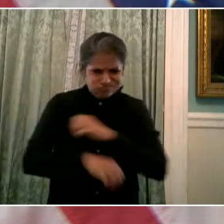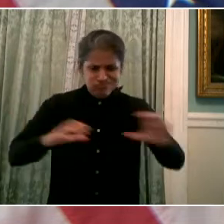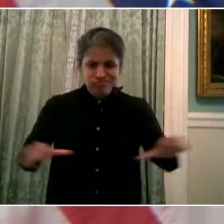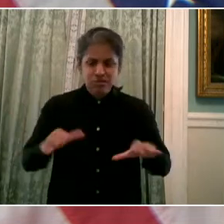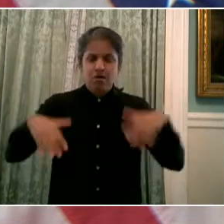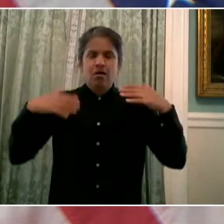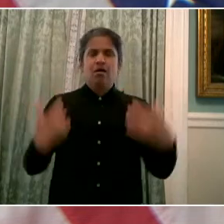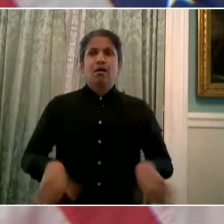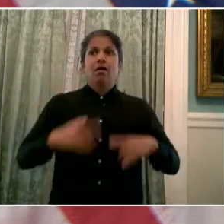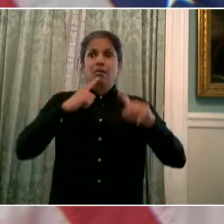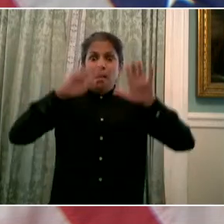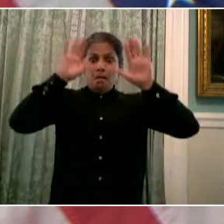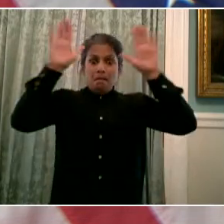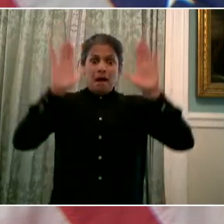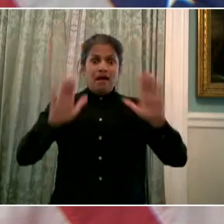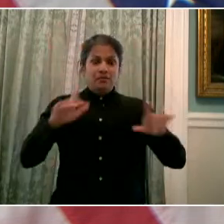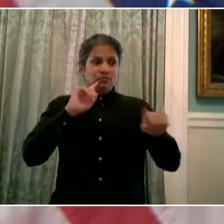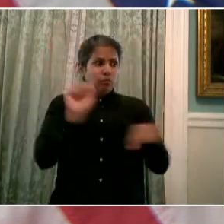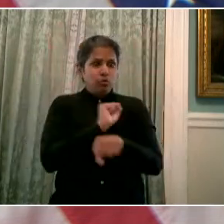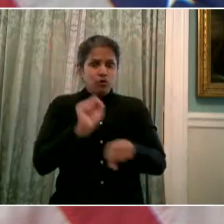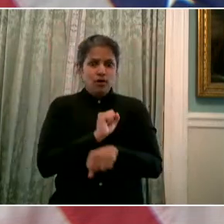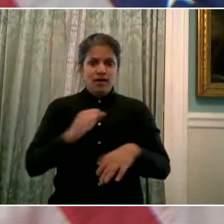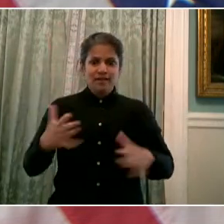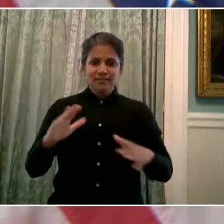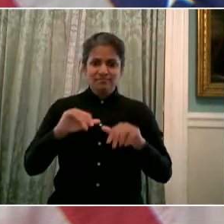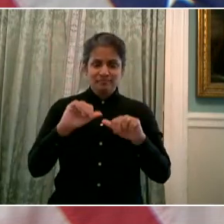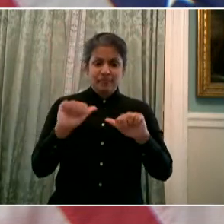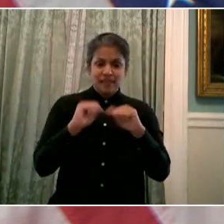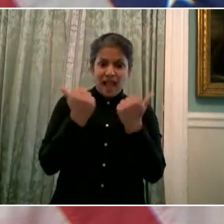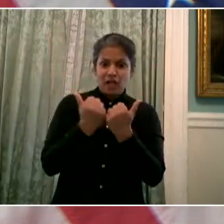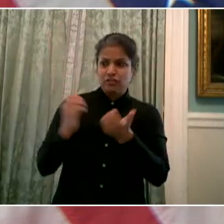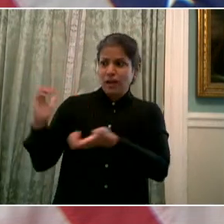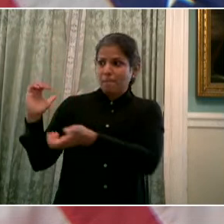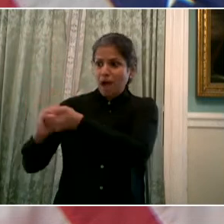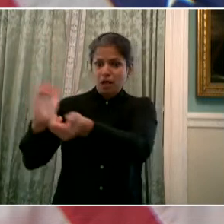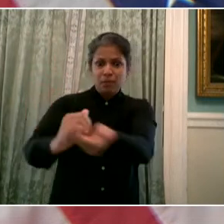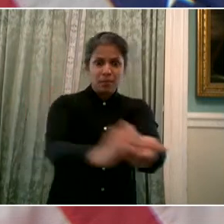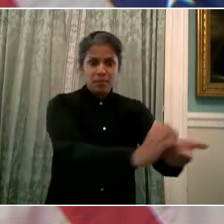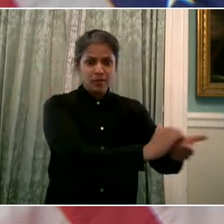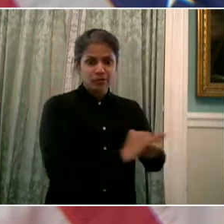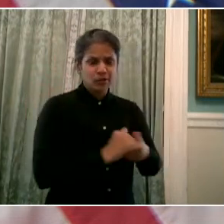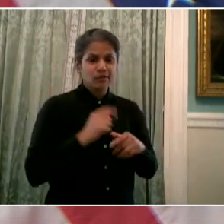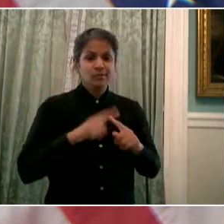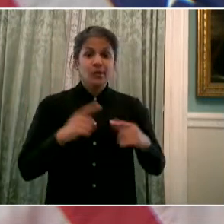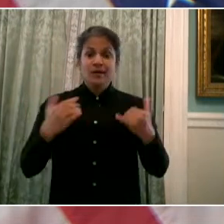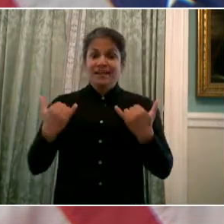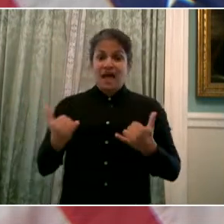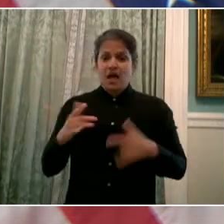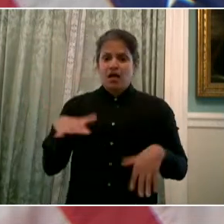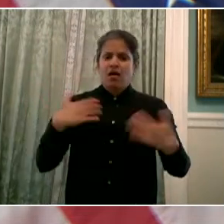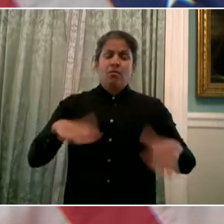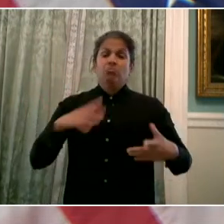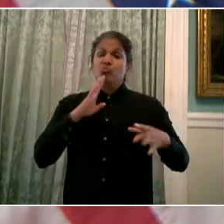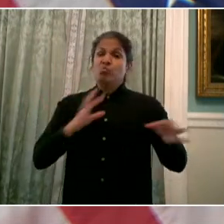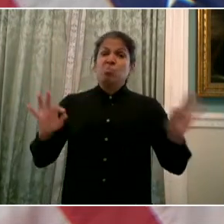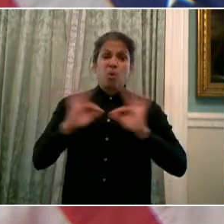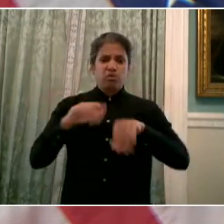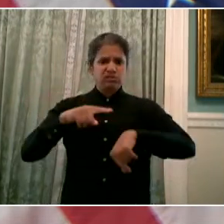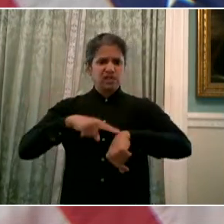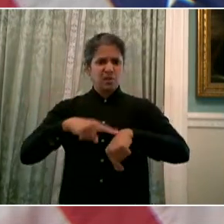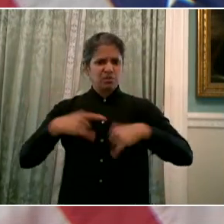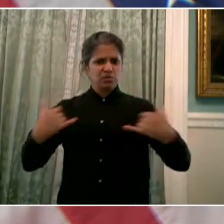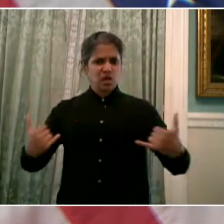partners. Times like this, the number one thing that we need to worry about for these types of events is protecting our city's most